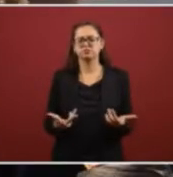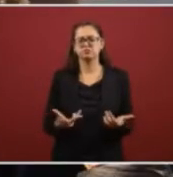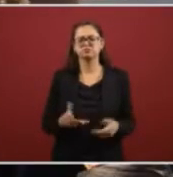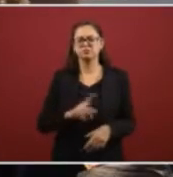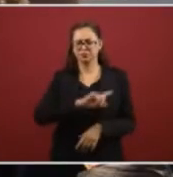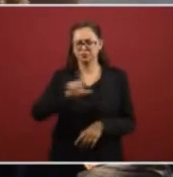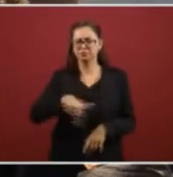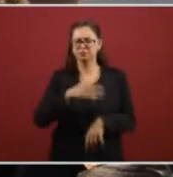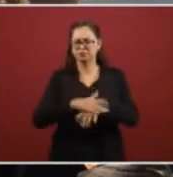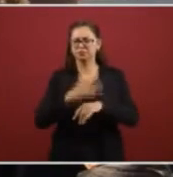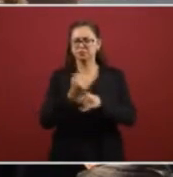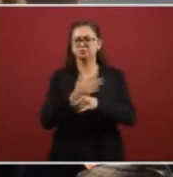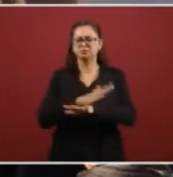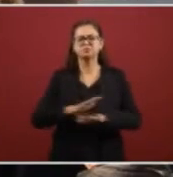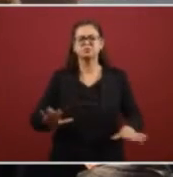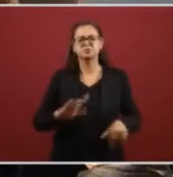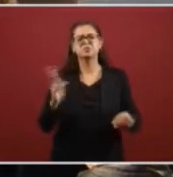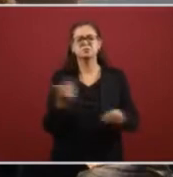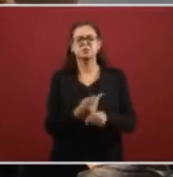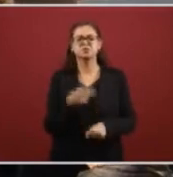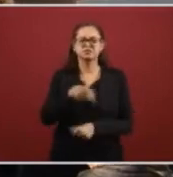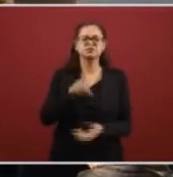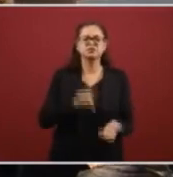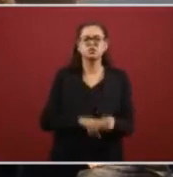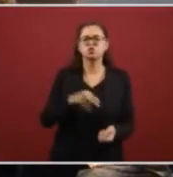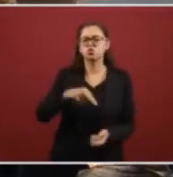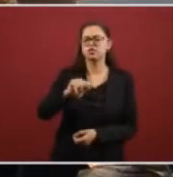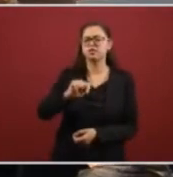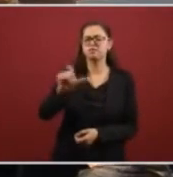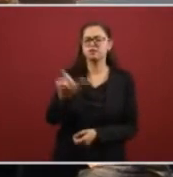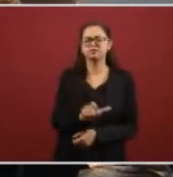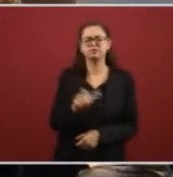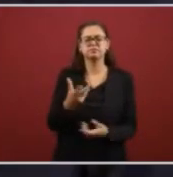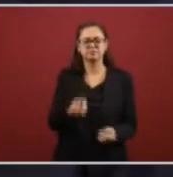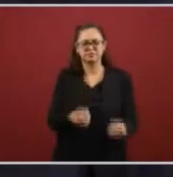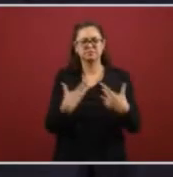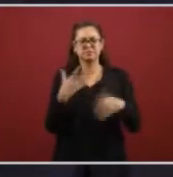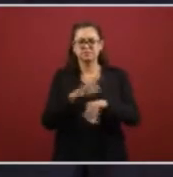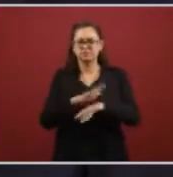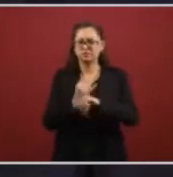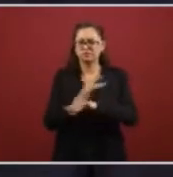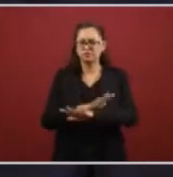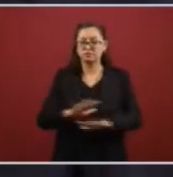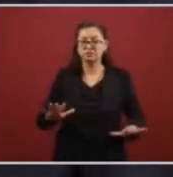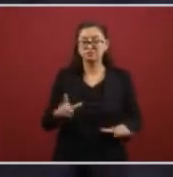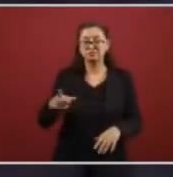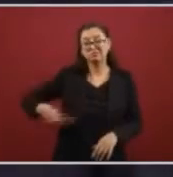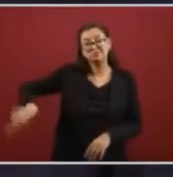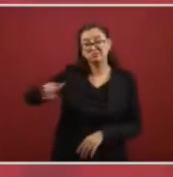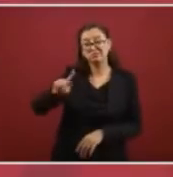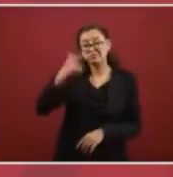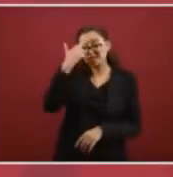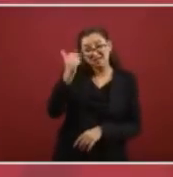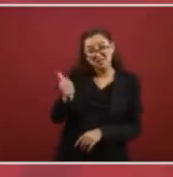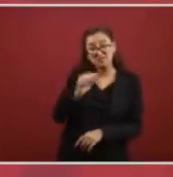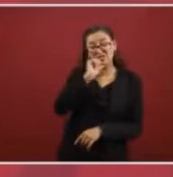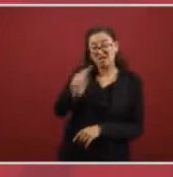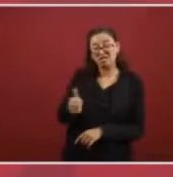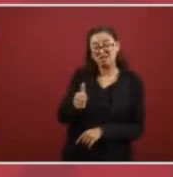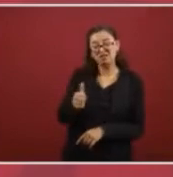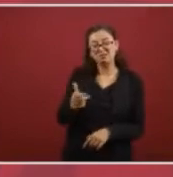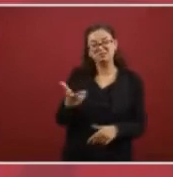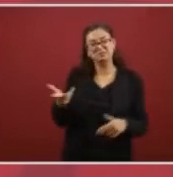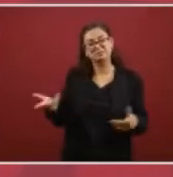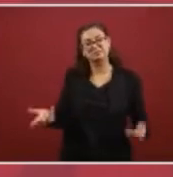we're going to inform them how it's going regarding this matter. But if there's no reason,